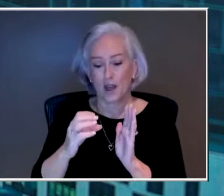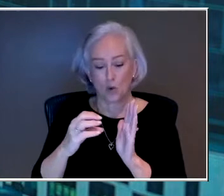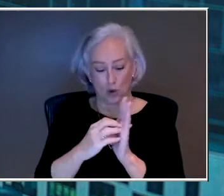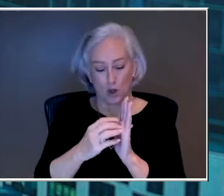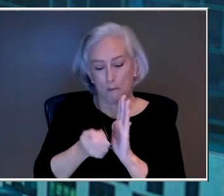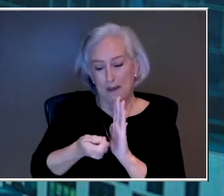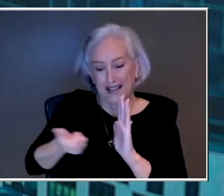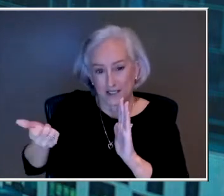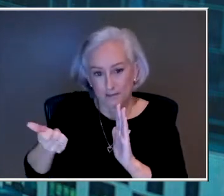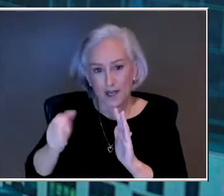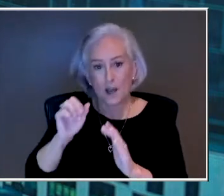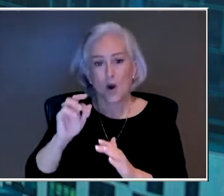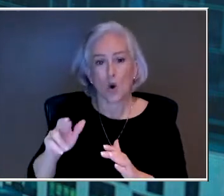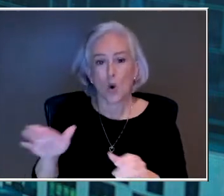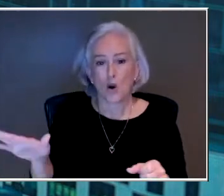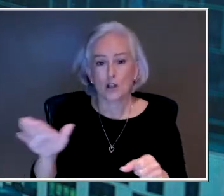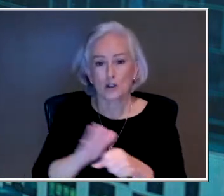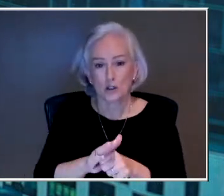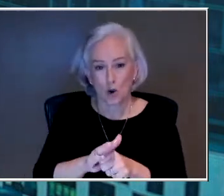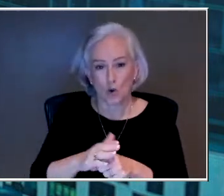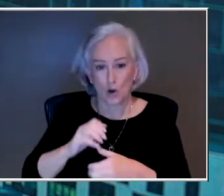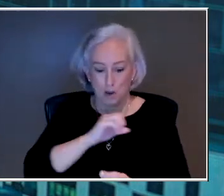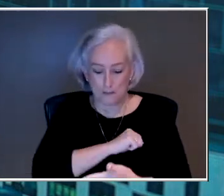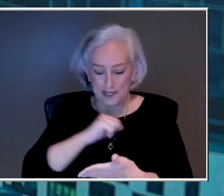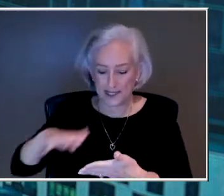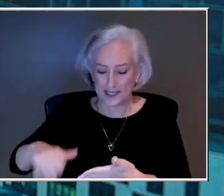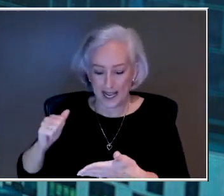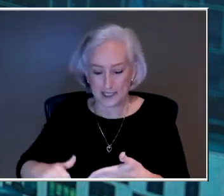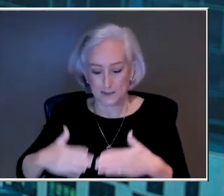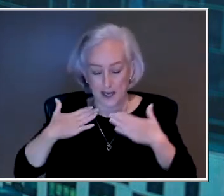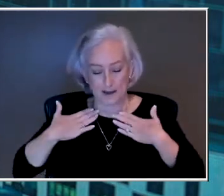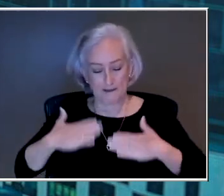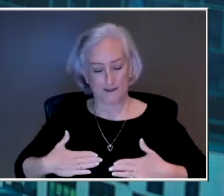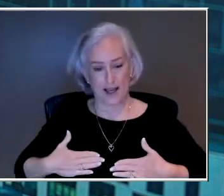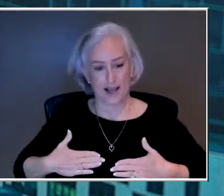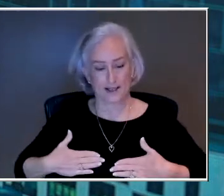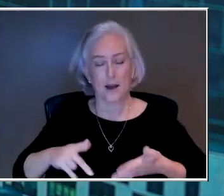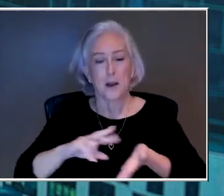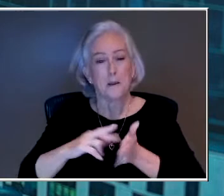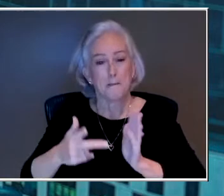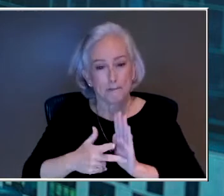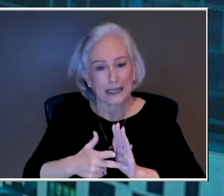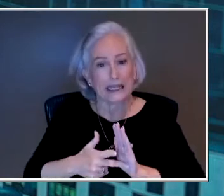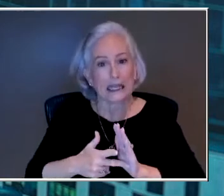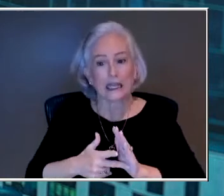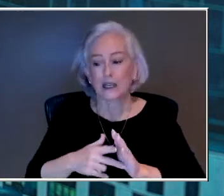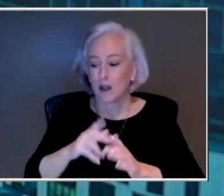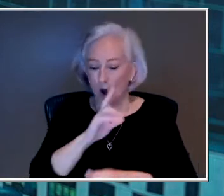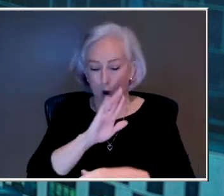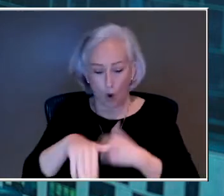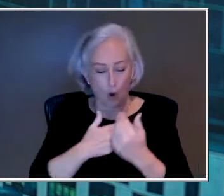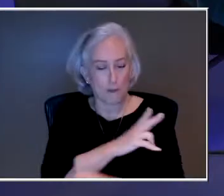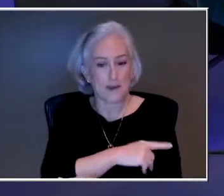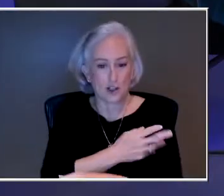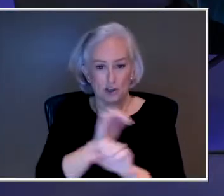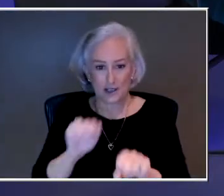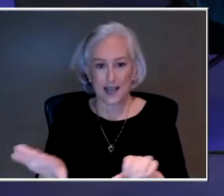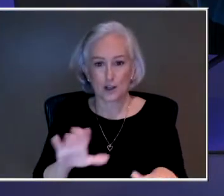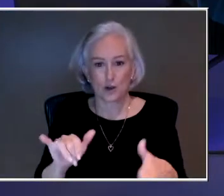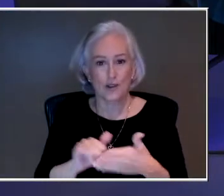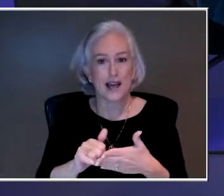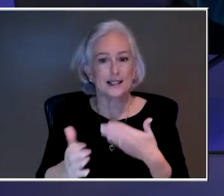where a woman is left flat. So it's still an option for all patients regardless of if they want to pursue the breast reconstruction or not. Very